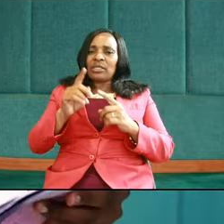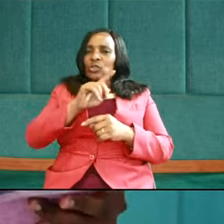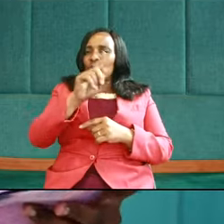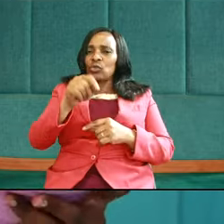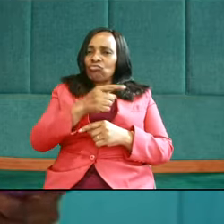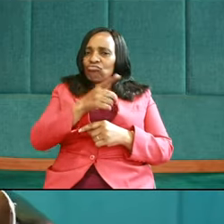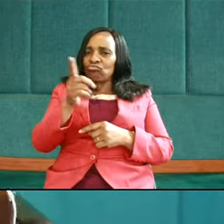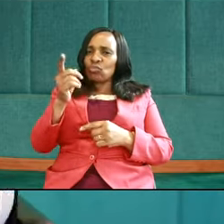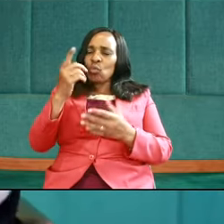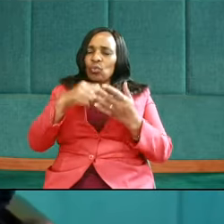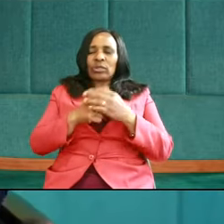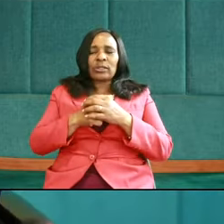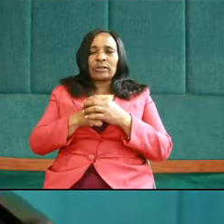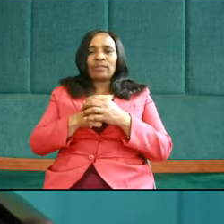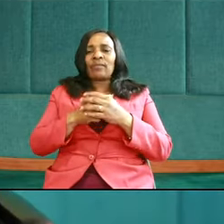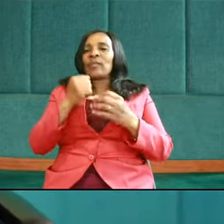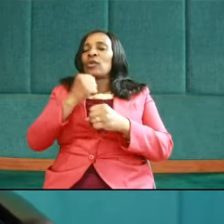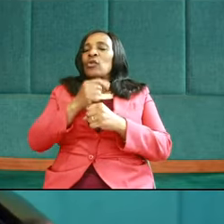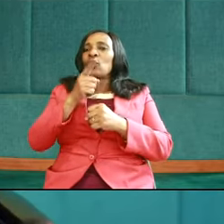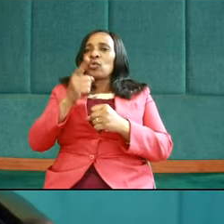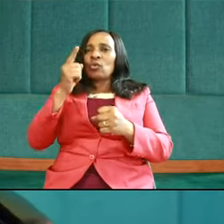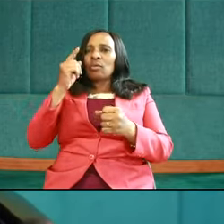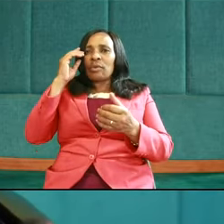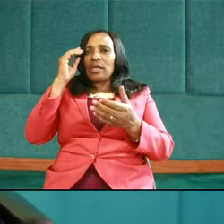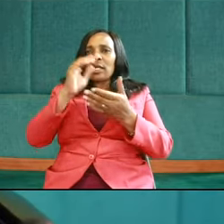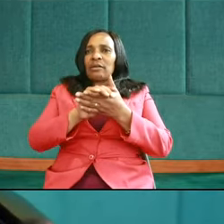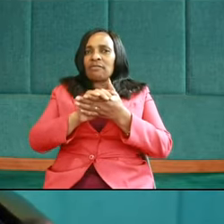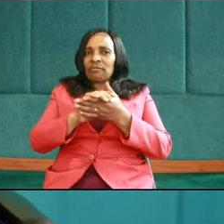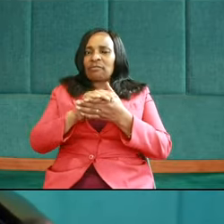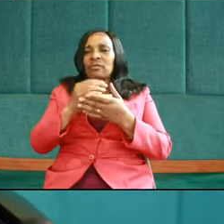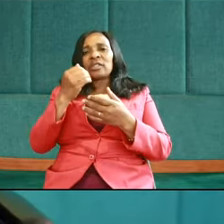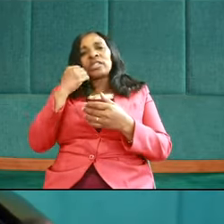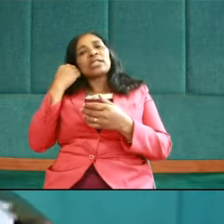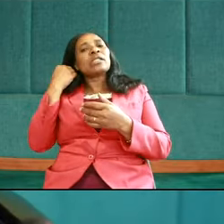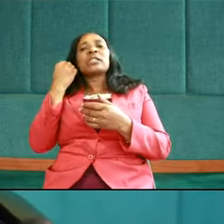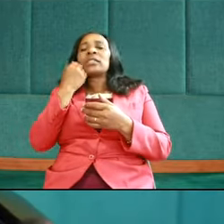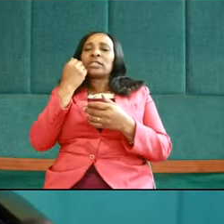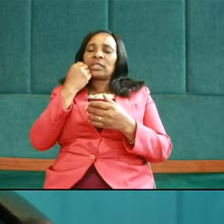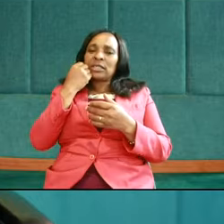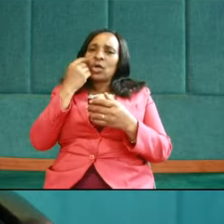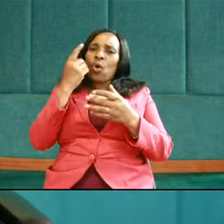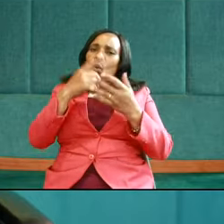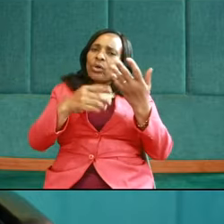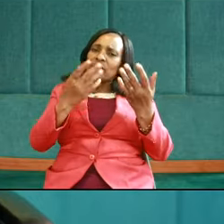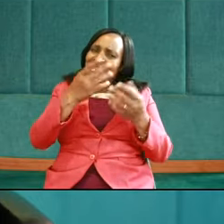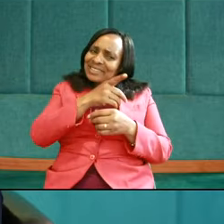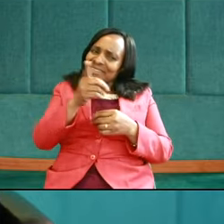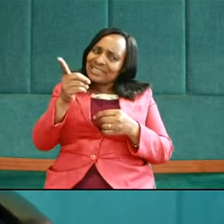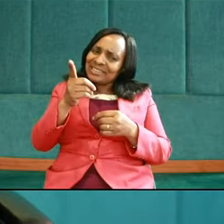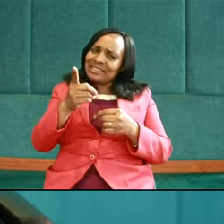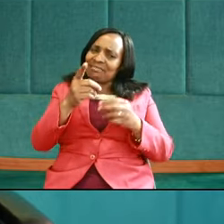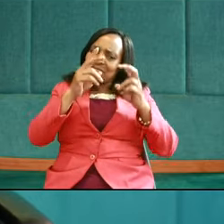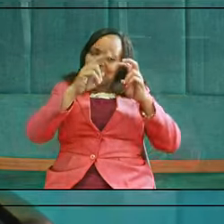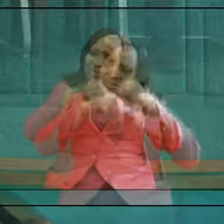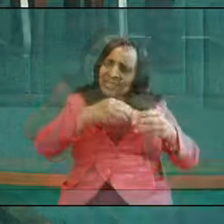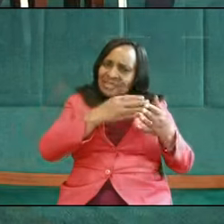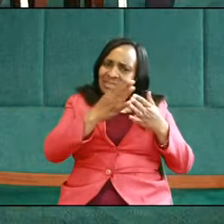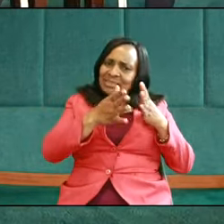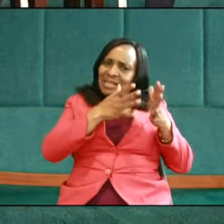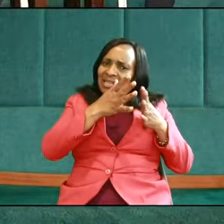is, do you believe that sin is a disease? What is the diagnosis, and how is it treated?